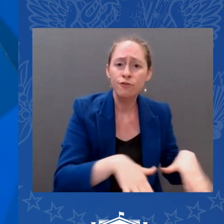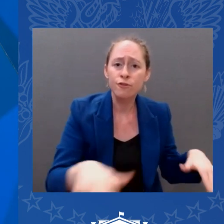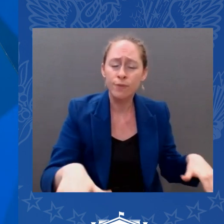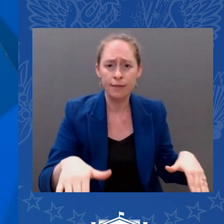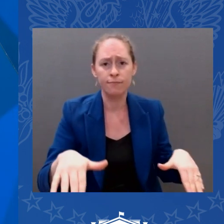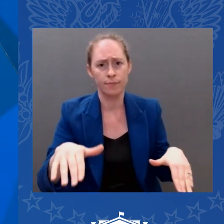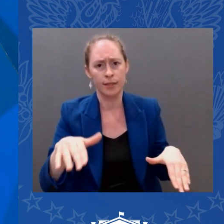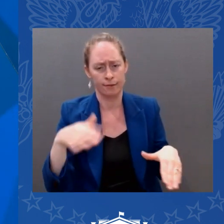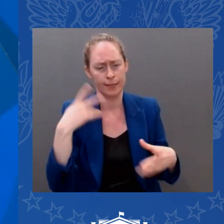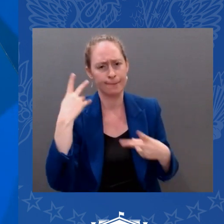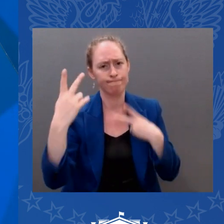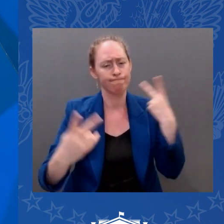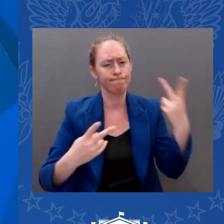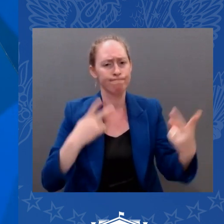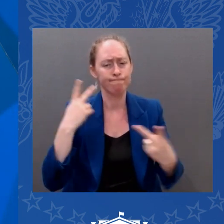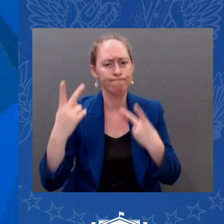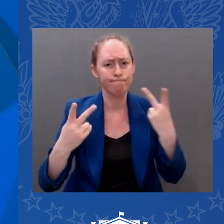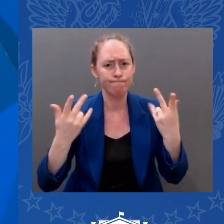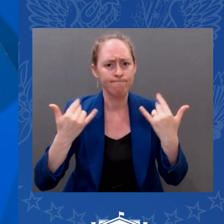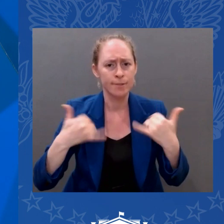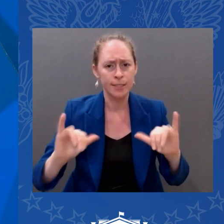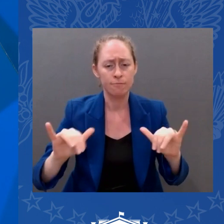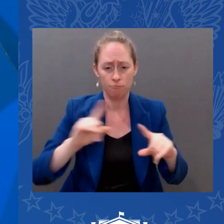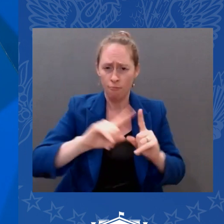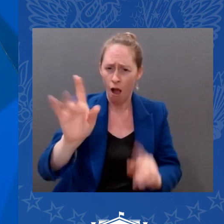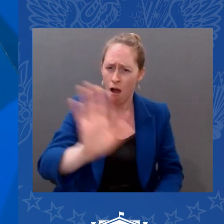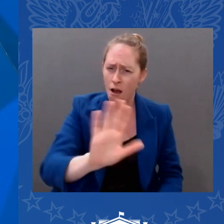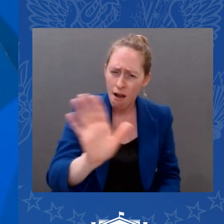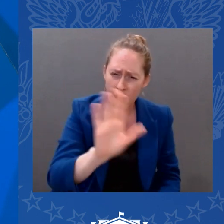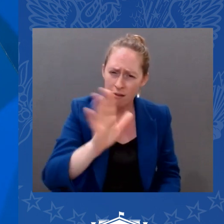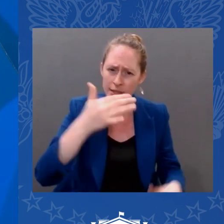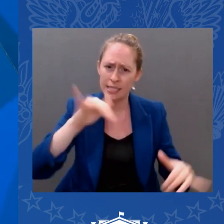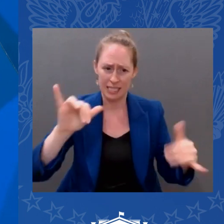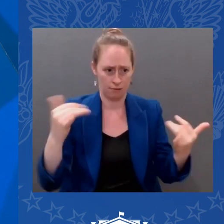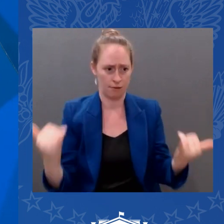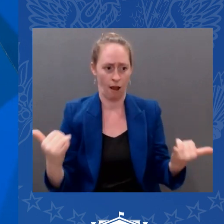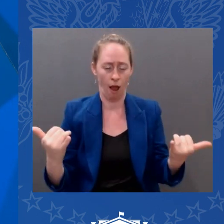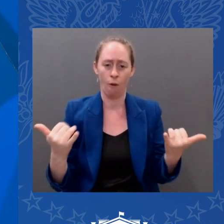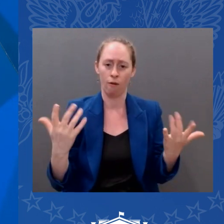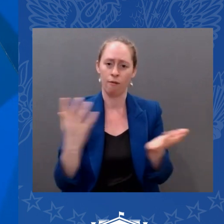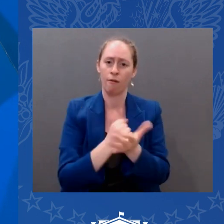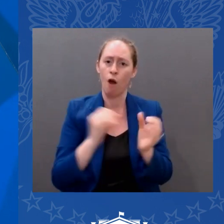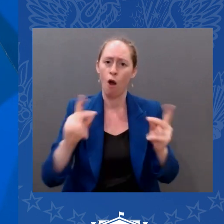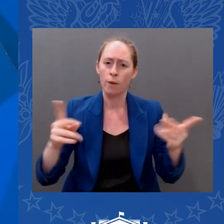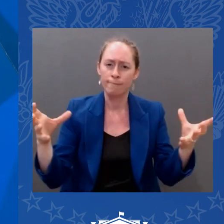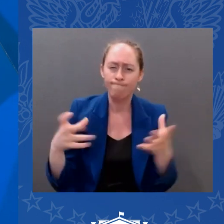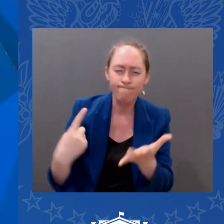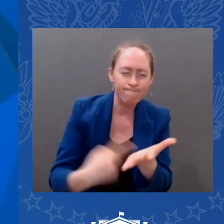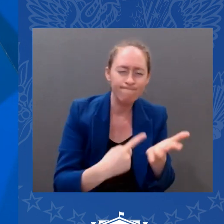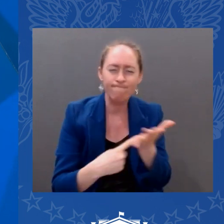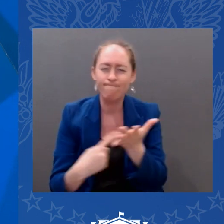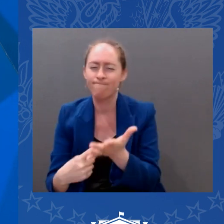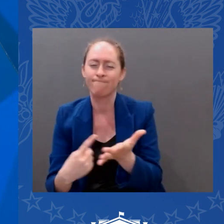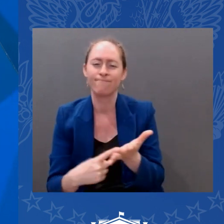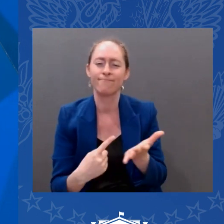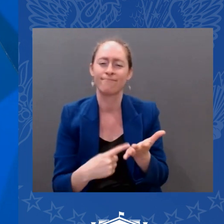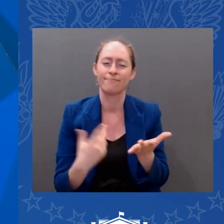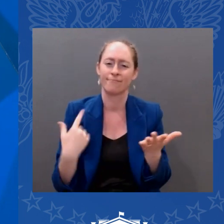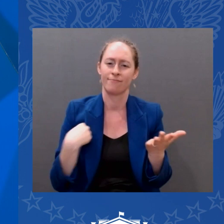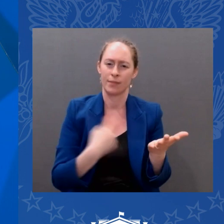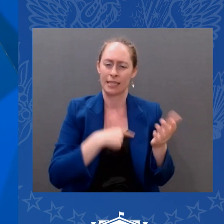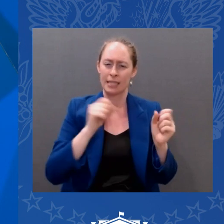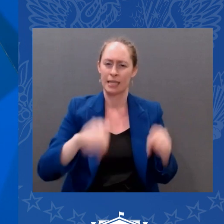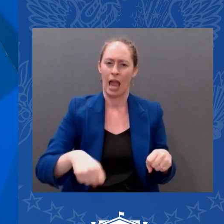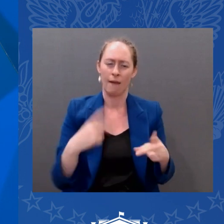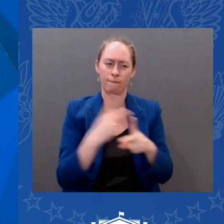coalitions to solve, which is why President Joe Biden and I see this week as an opportunity for